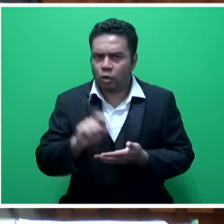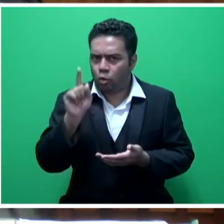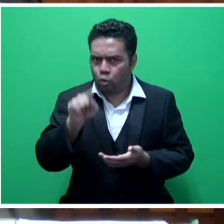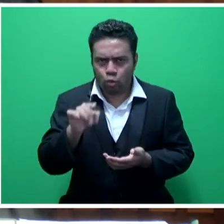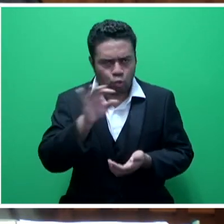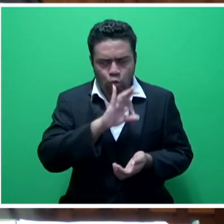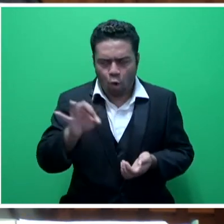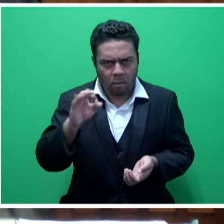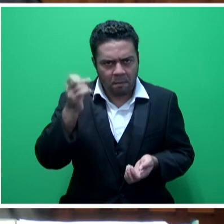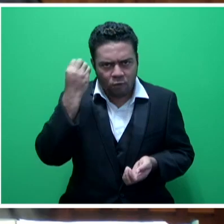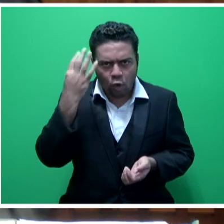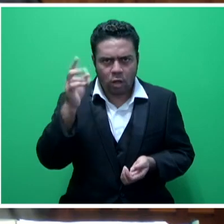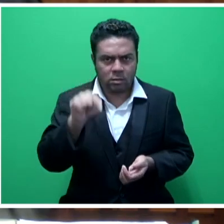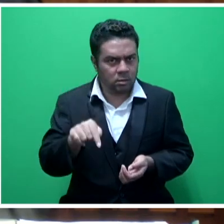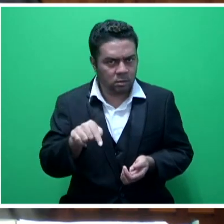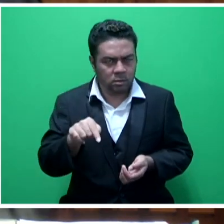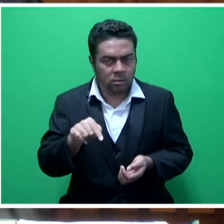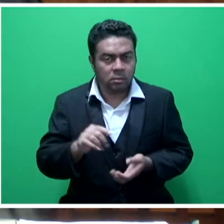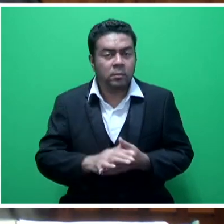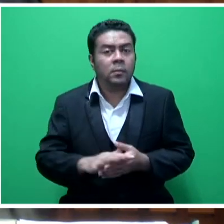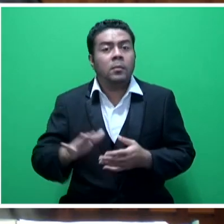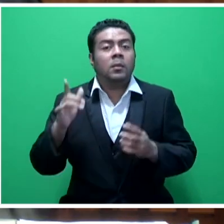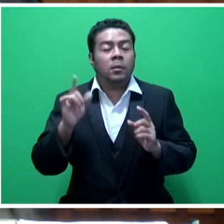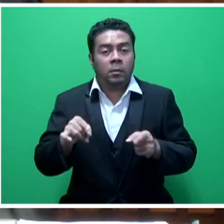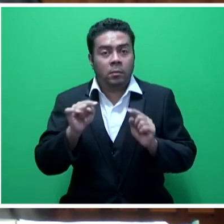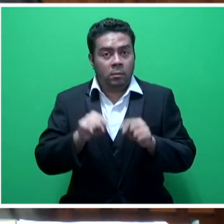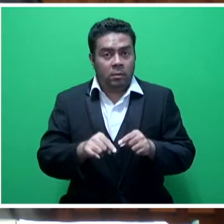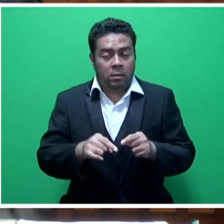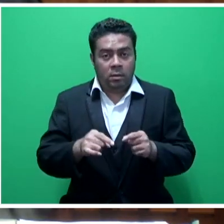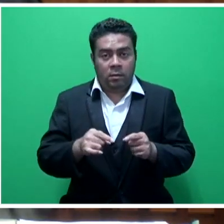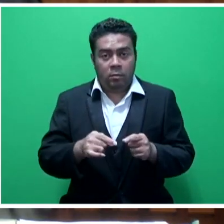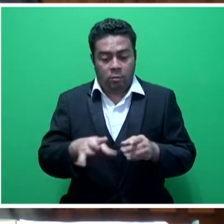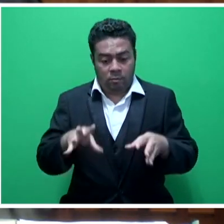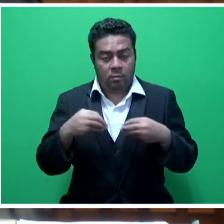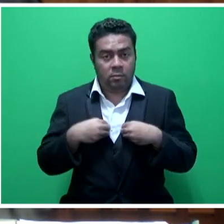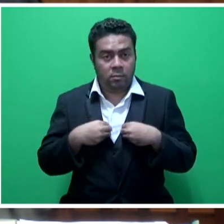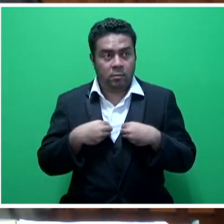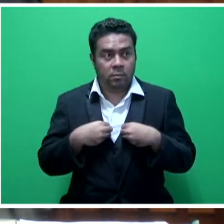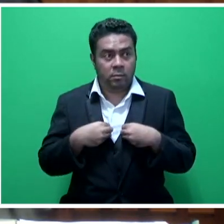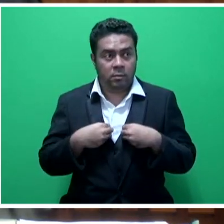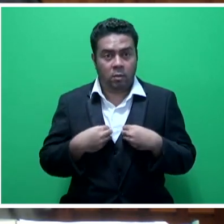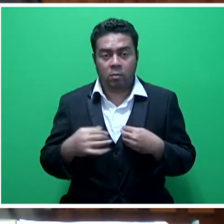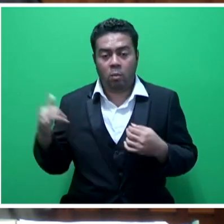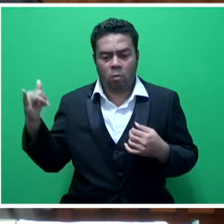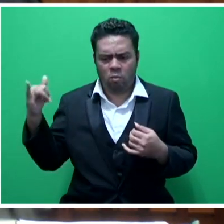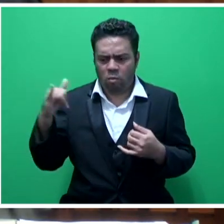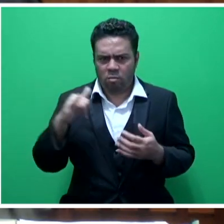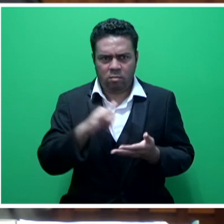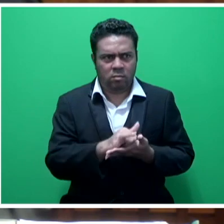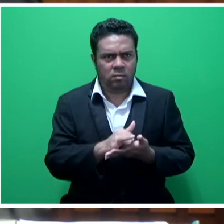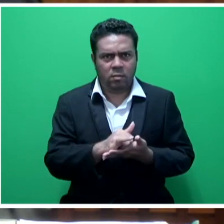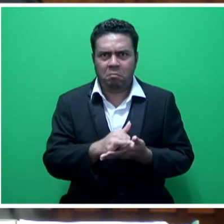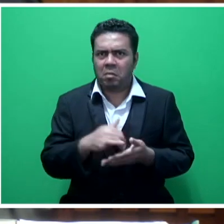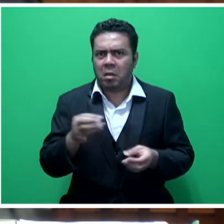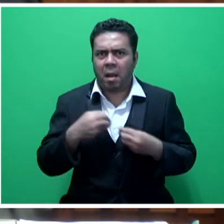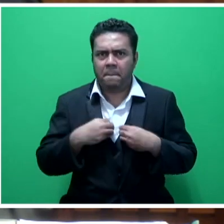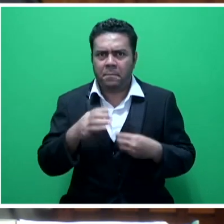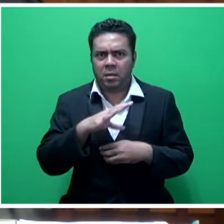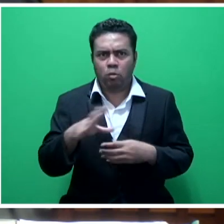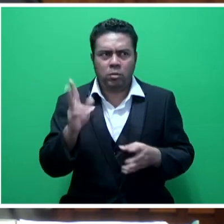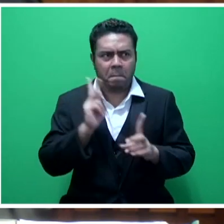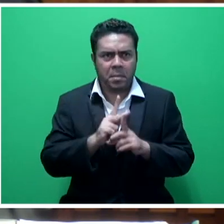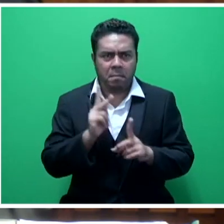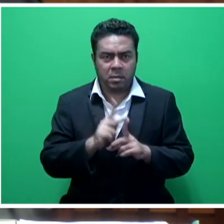forgotten. Mr. Speaker, sir, we've seen absurd allegations about Wangavuka Financing Limited, a company whose purpose we